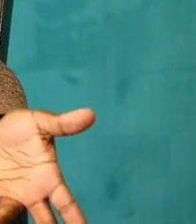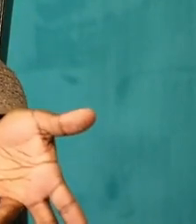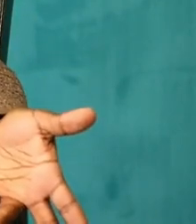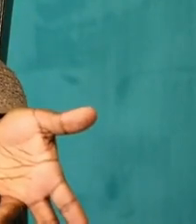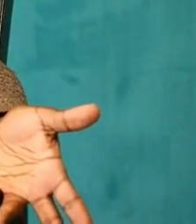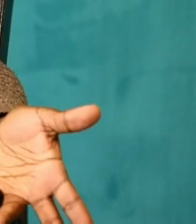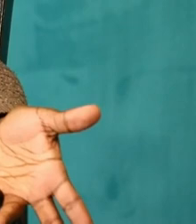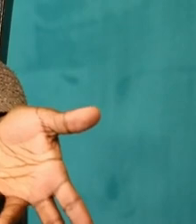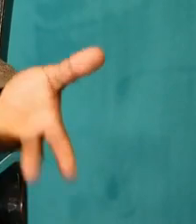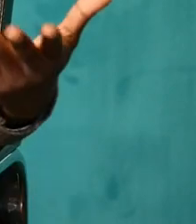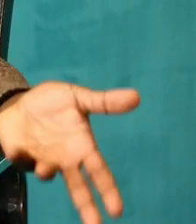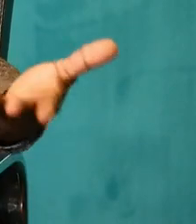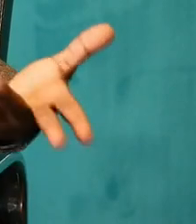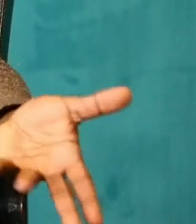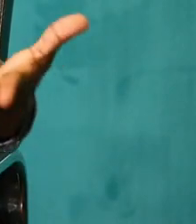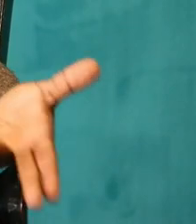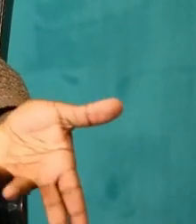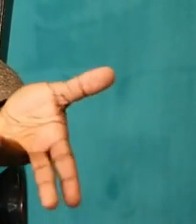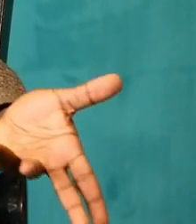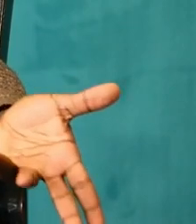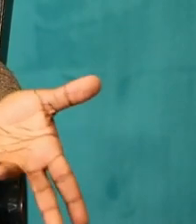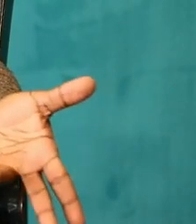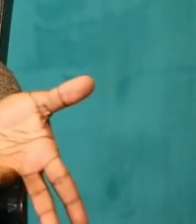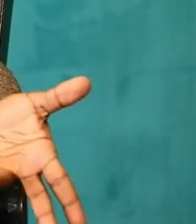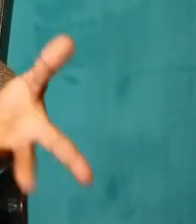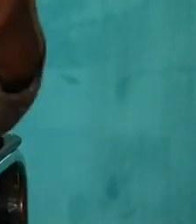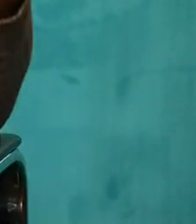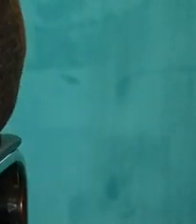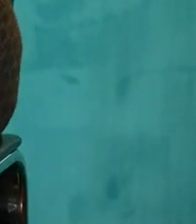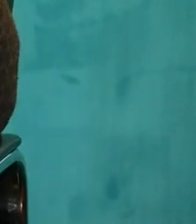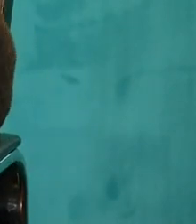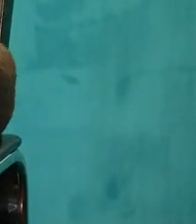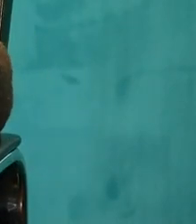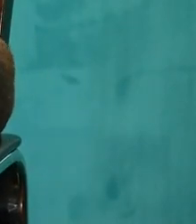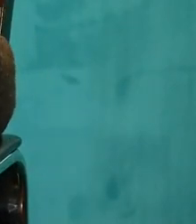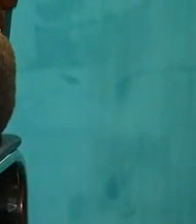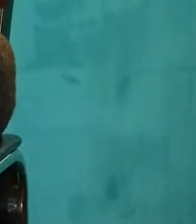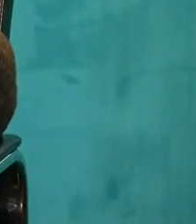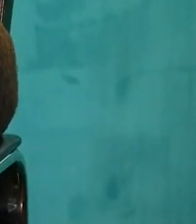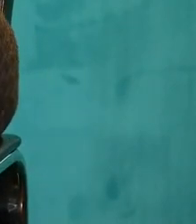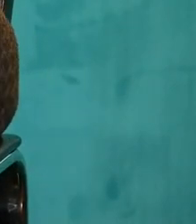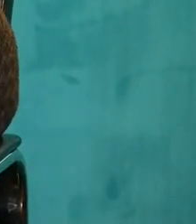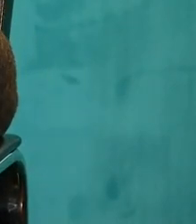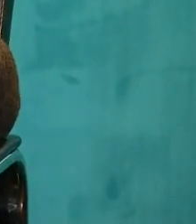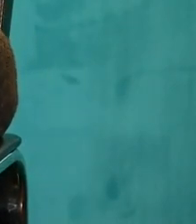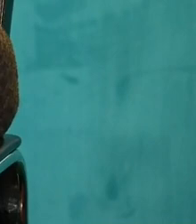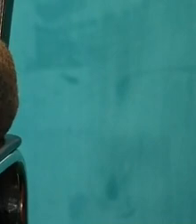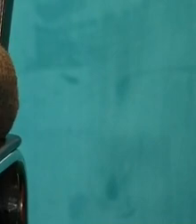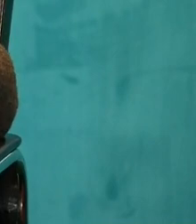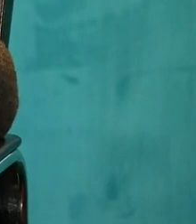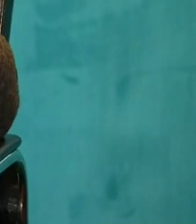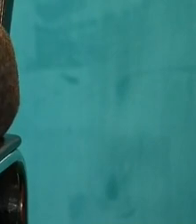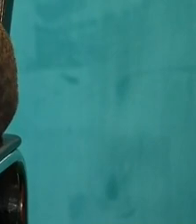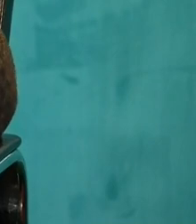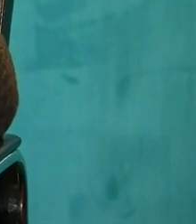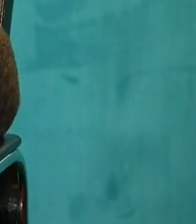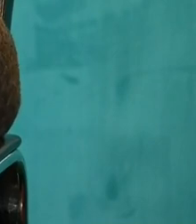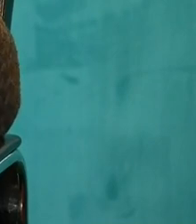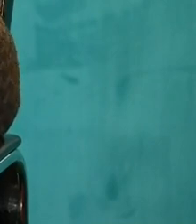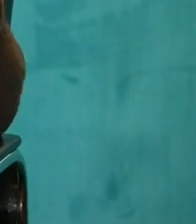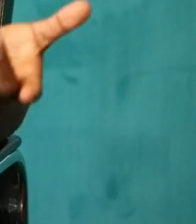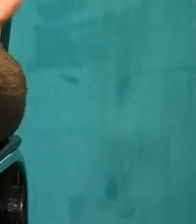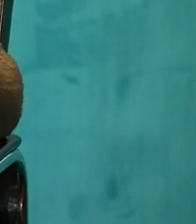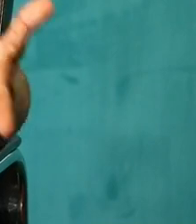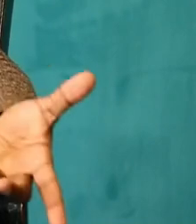saying, right? What were some of the characters you guys remember who have shown so much zeal for the Lord despite any consequences or